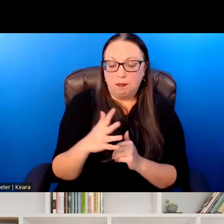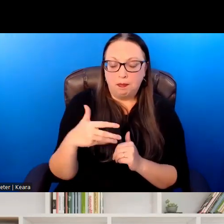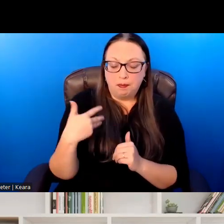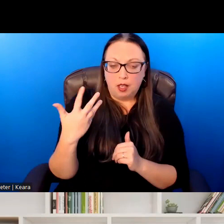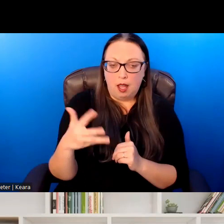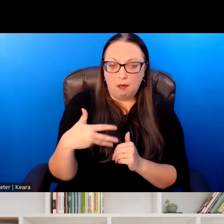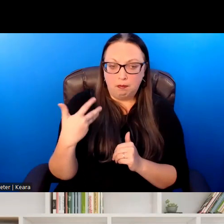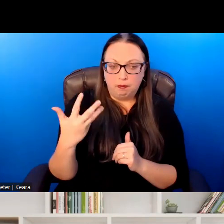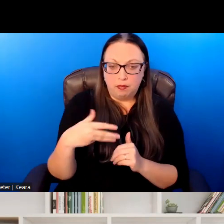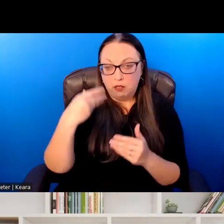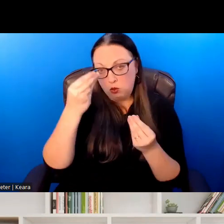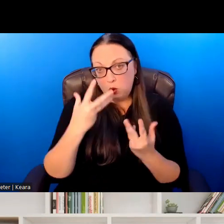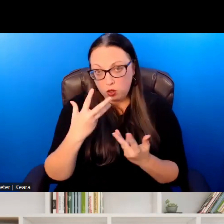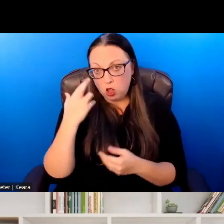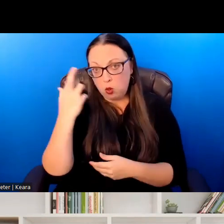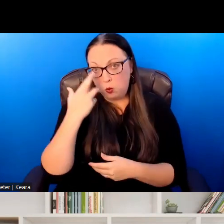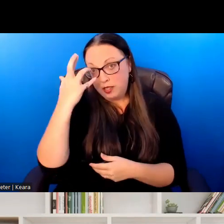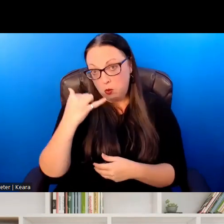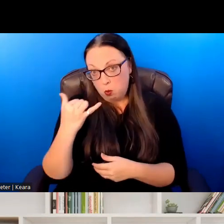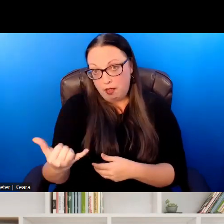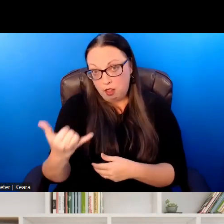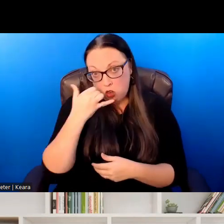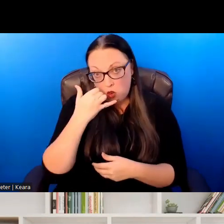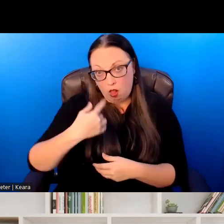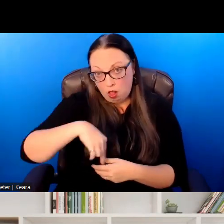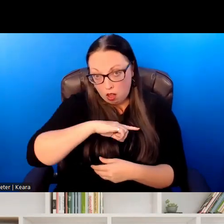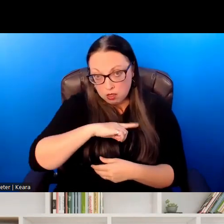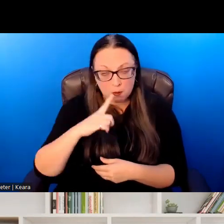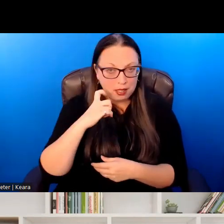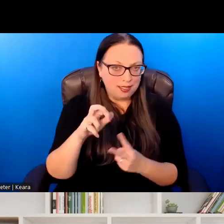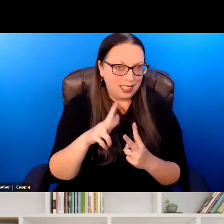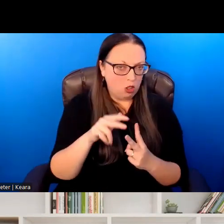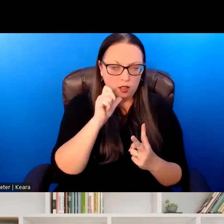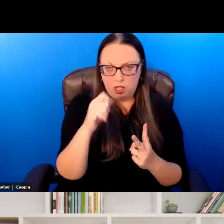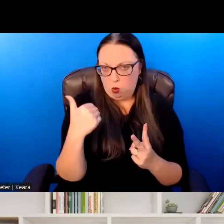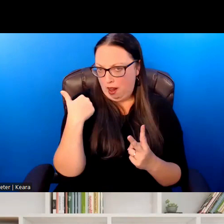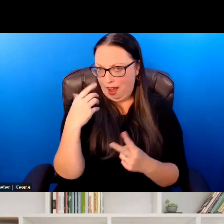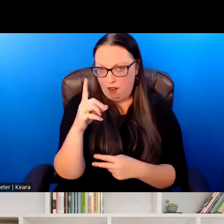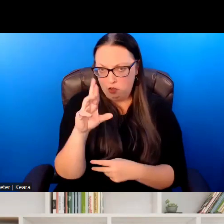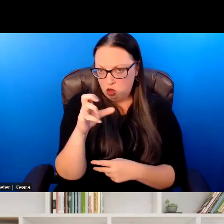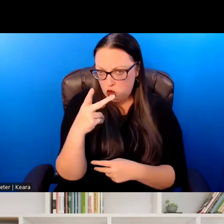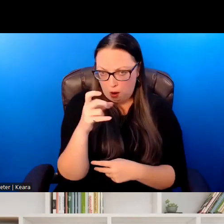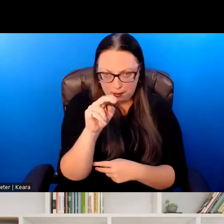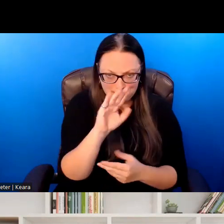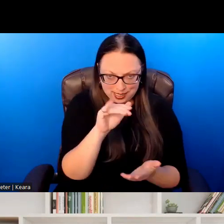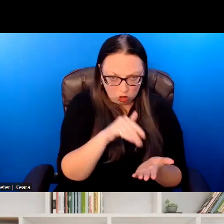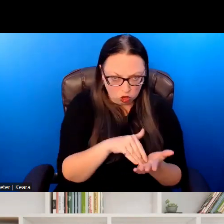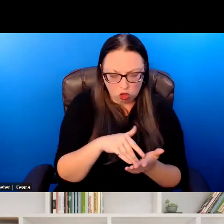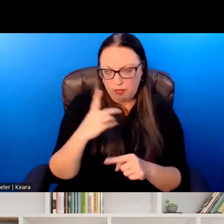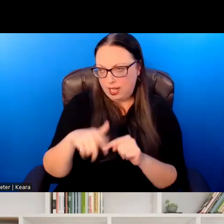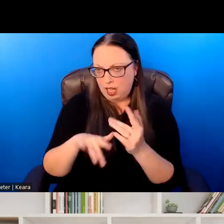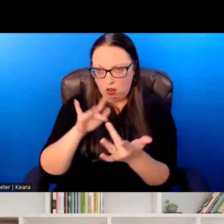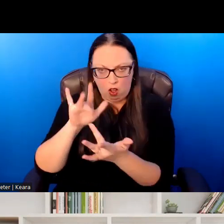told us that the reason why they call in is because they either don't have a drop-in center, they can't get a hold of their therapist,